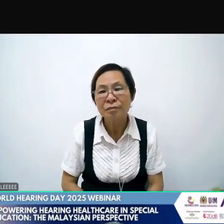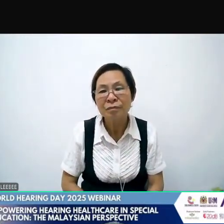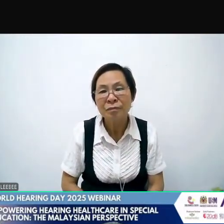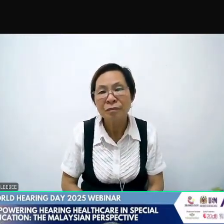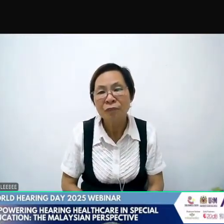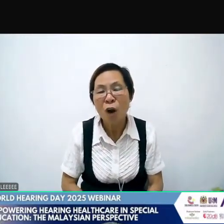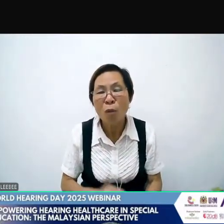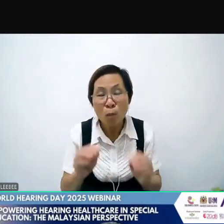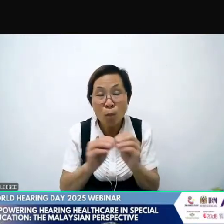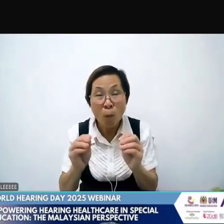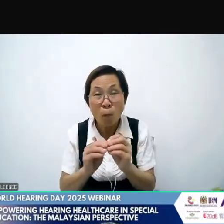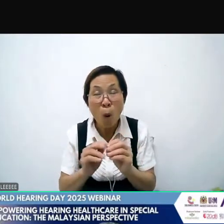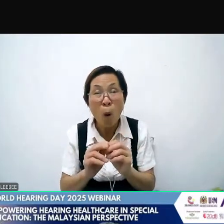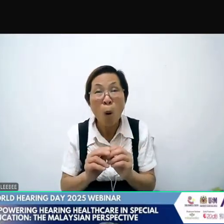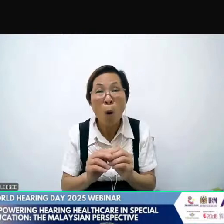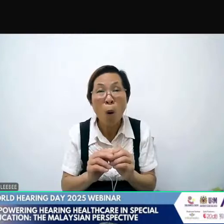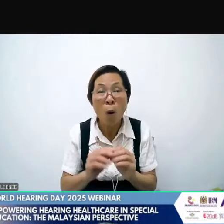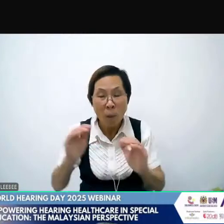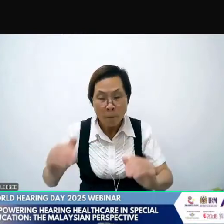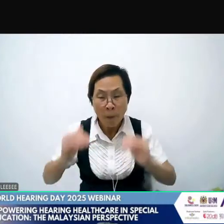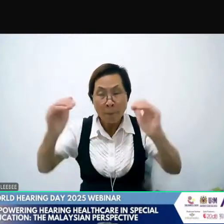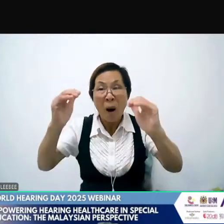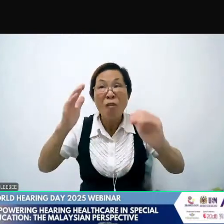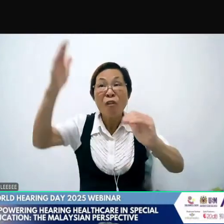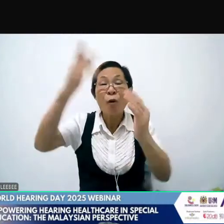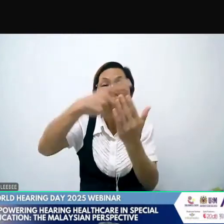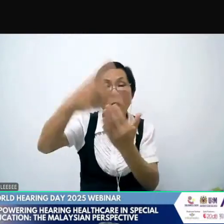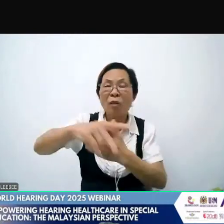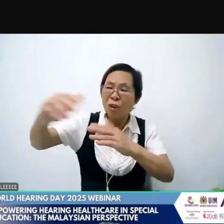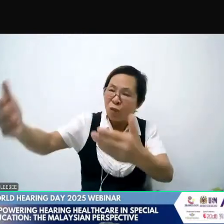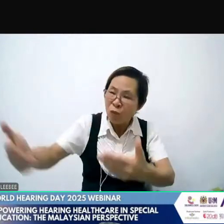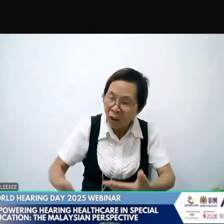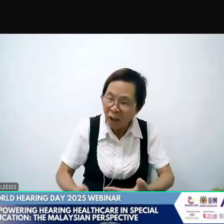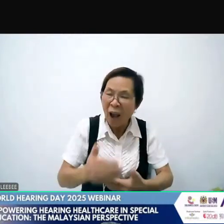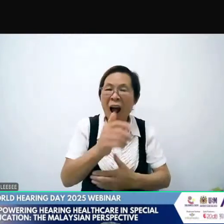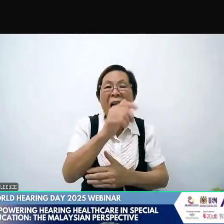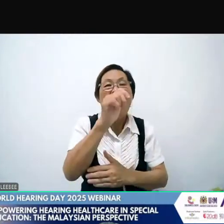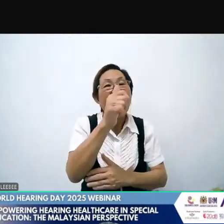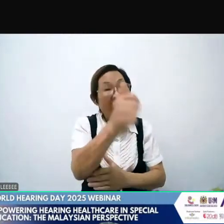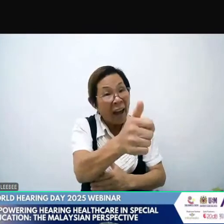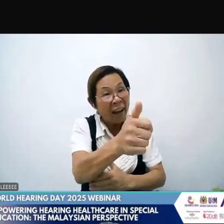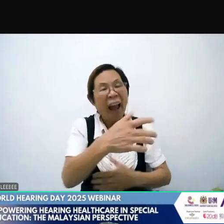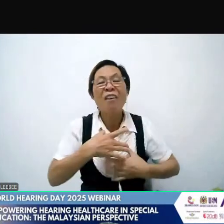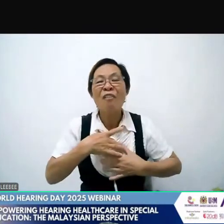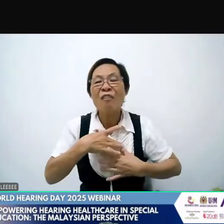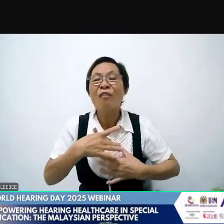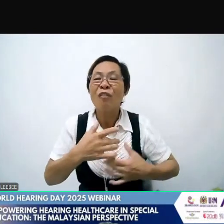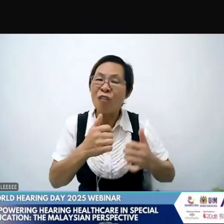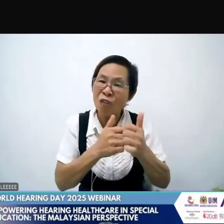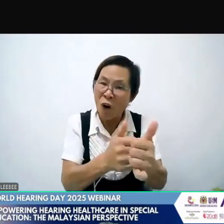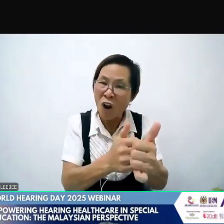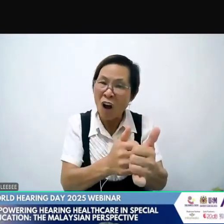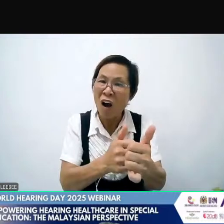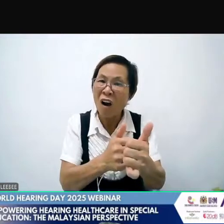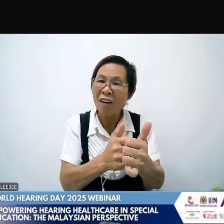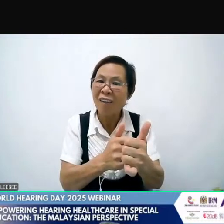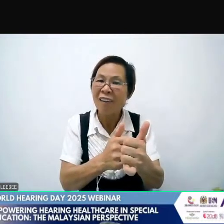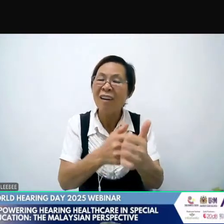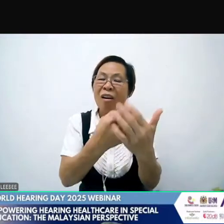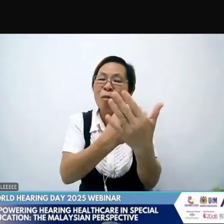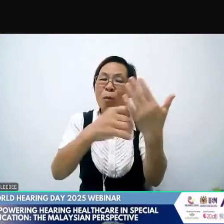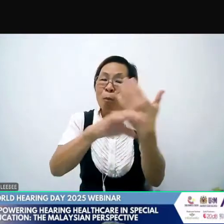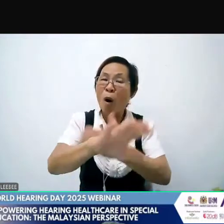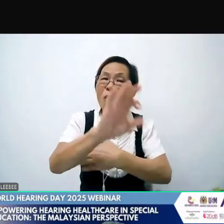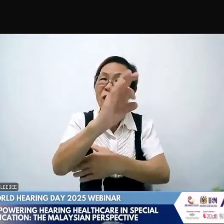For more updates on future programs, you are welcome to like and follow SEAMEO SEN social media pages on our